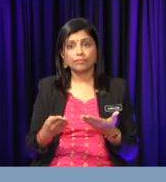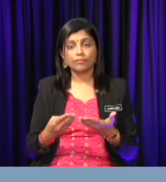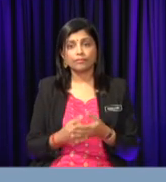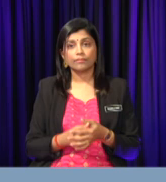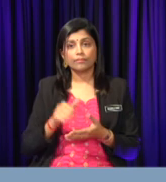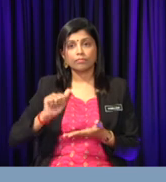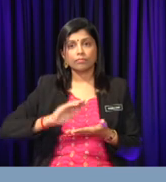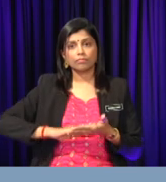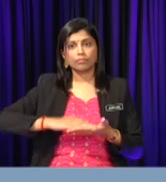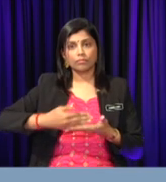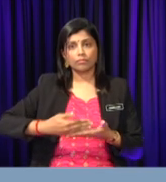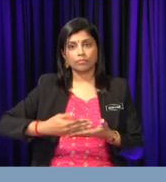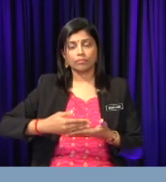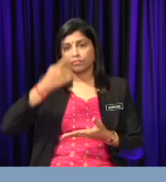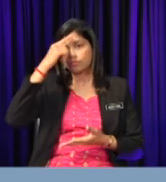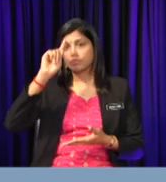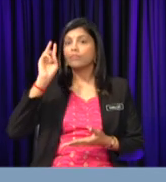for her because